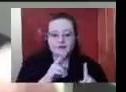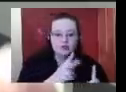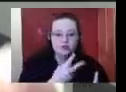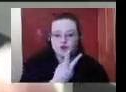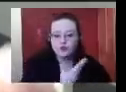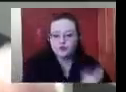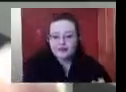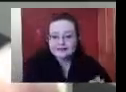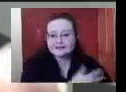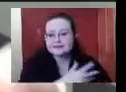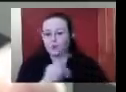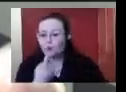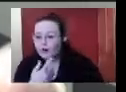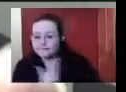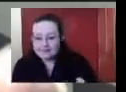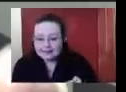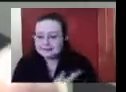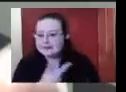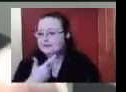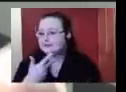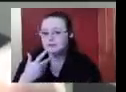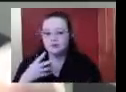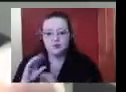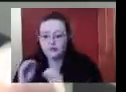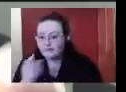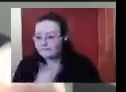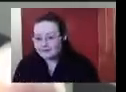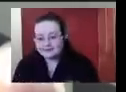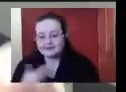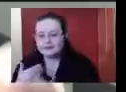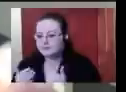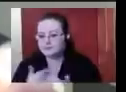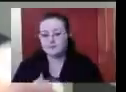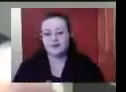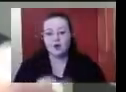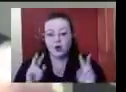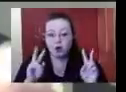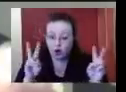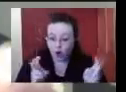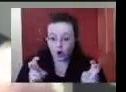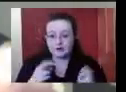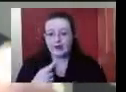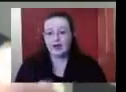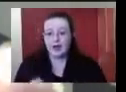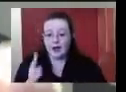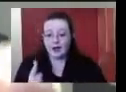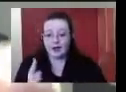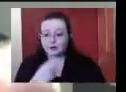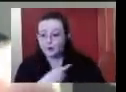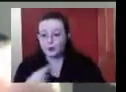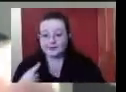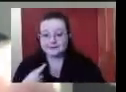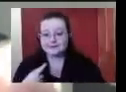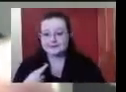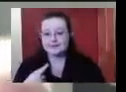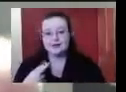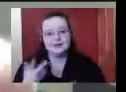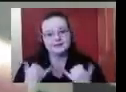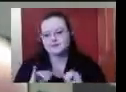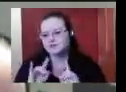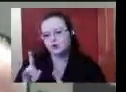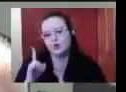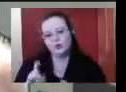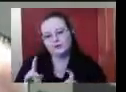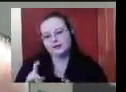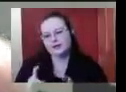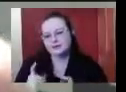unvaccinated. All high-risk contacts should get tested regardless of your immunization status. In general,